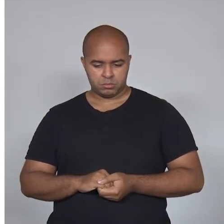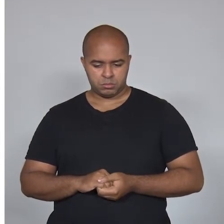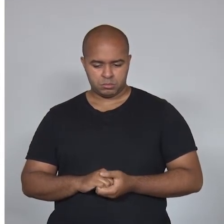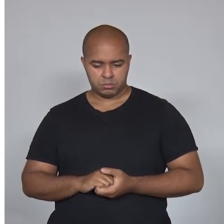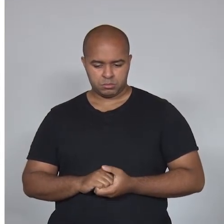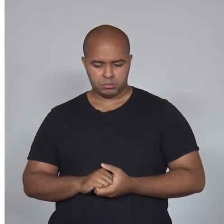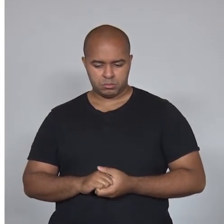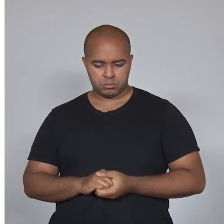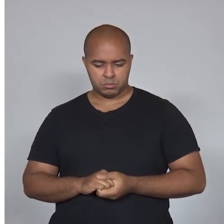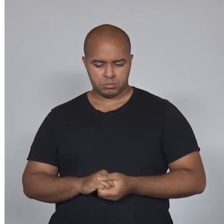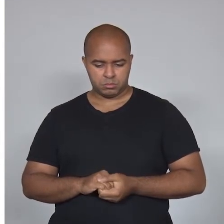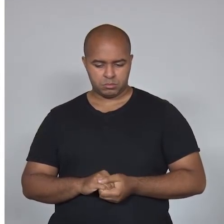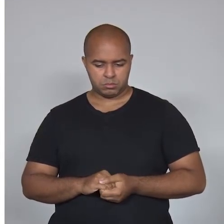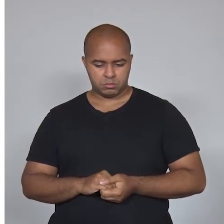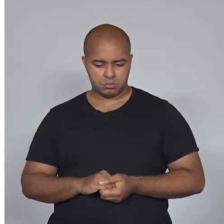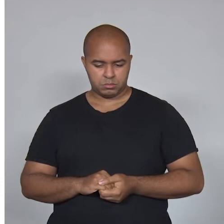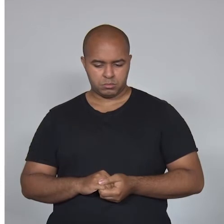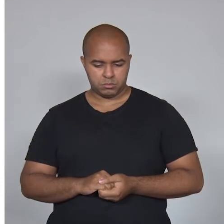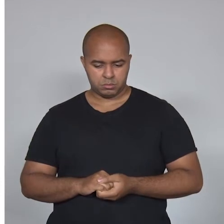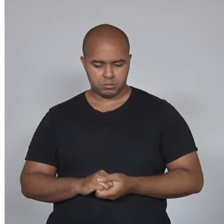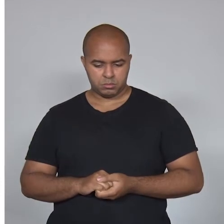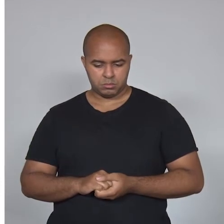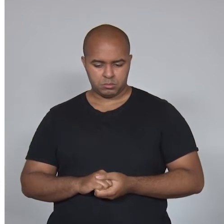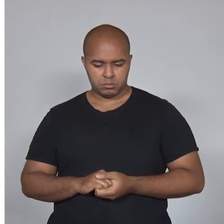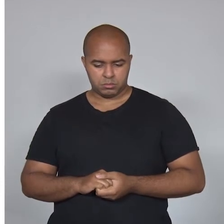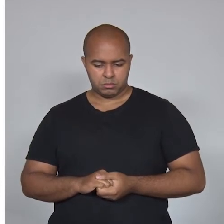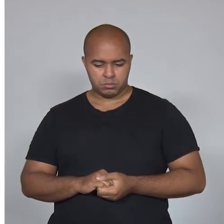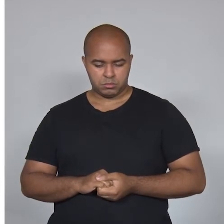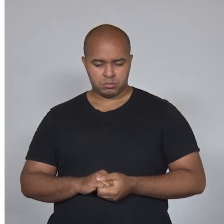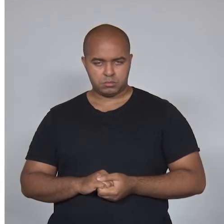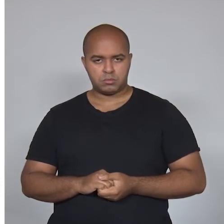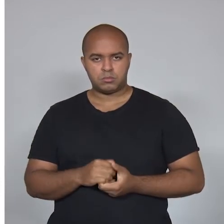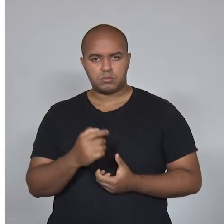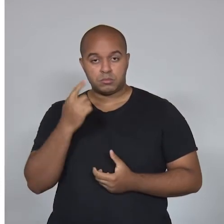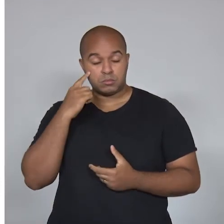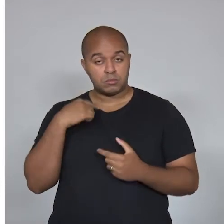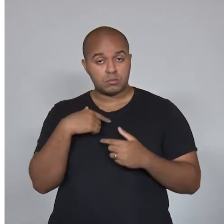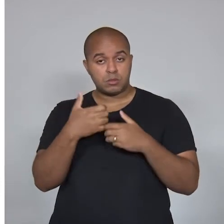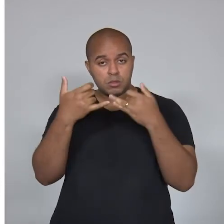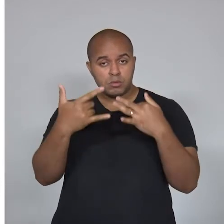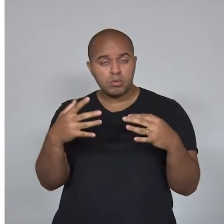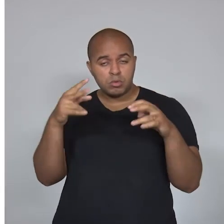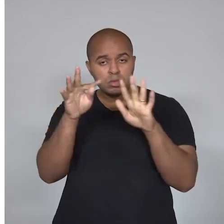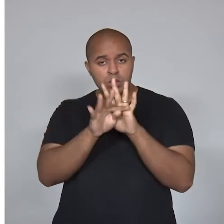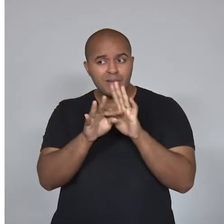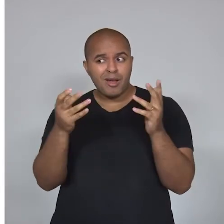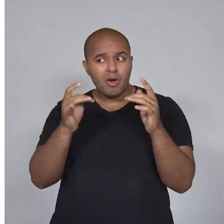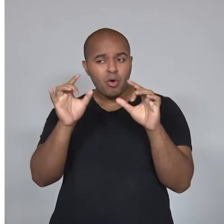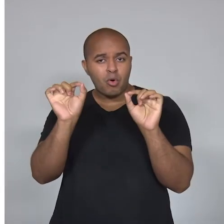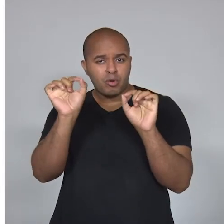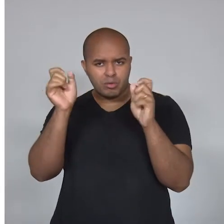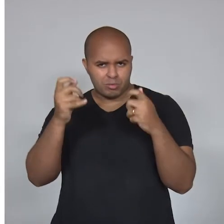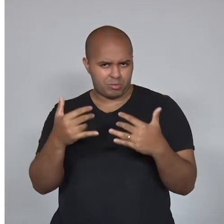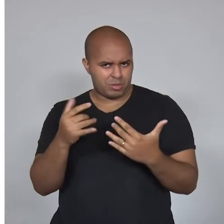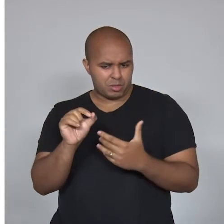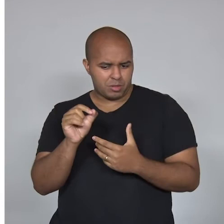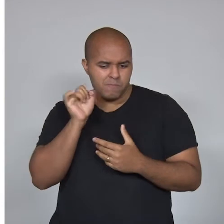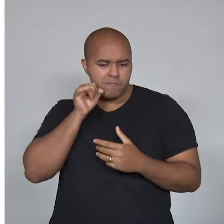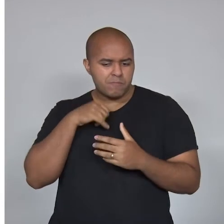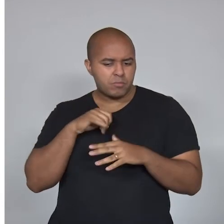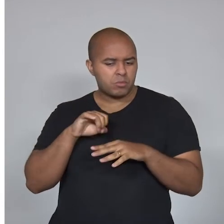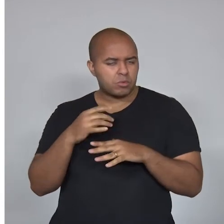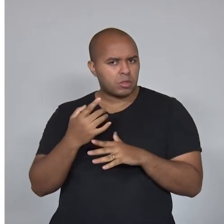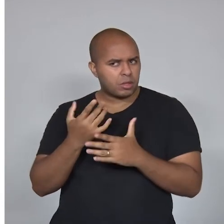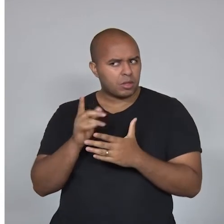the second wave had developed protective immunity. O que ele explica para a gente nesse parágrafo? A pandemia